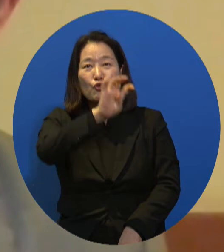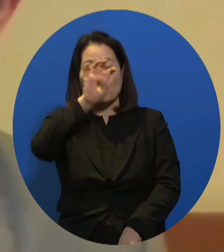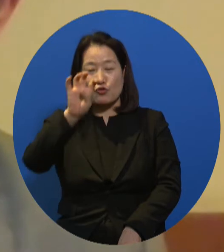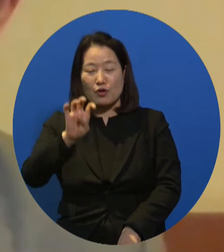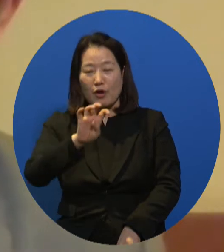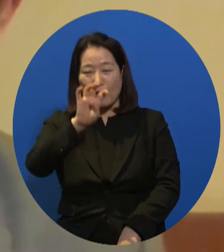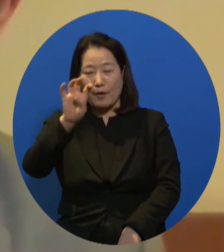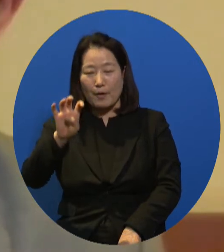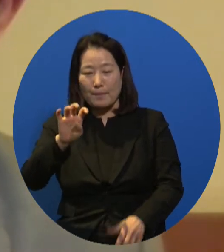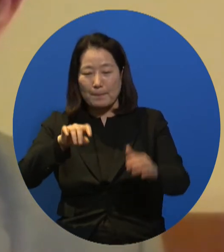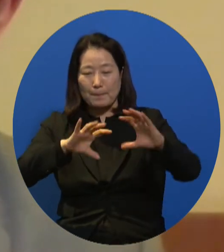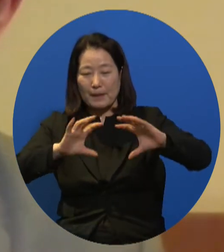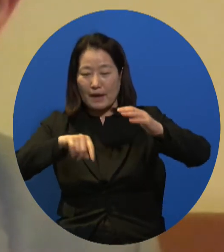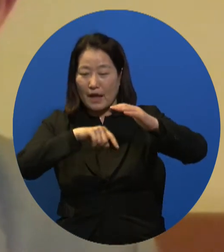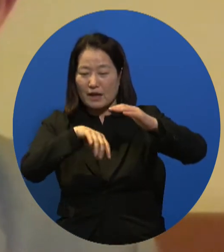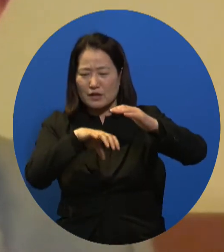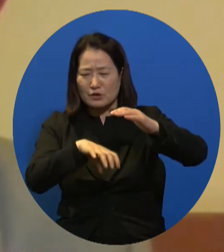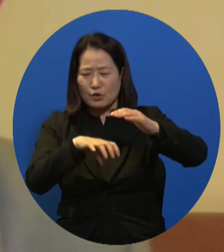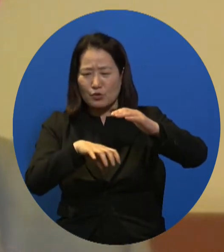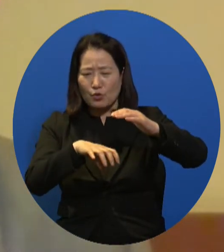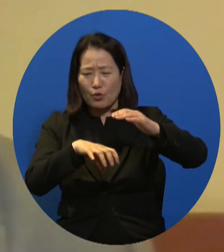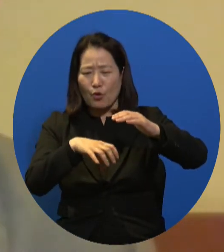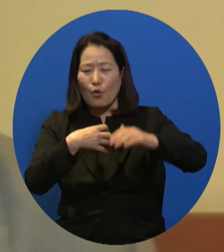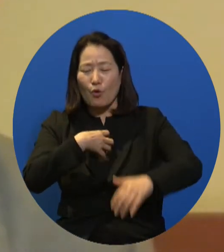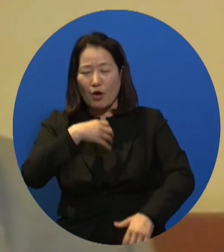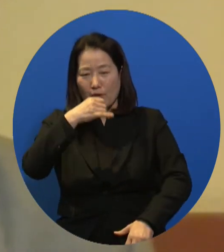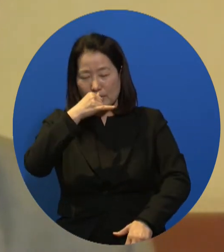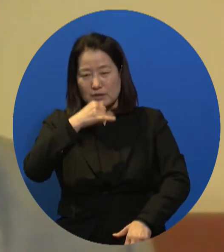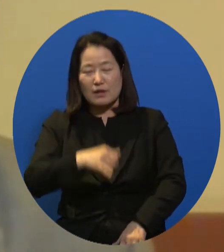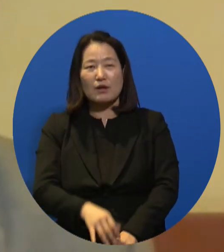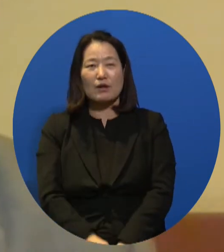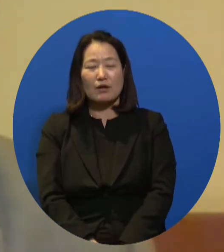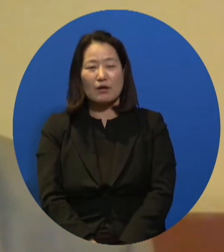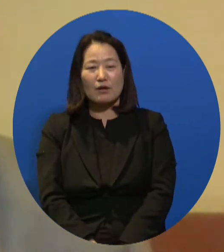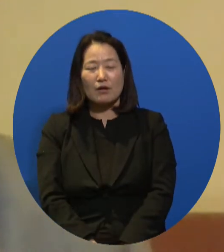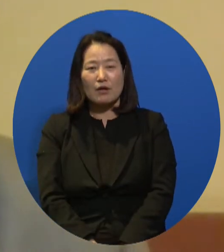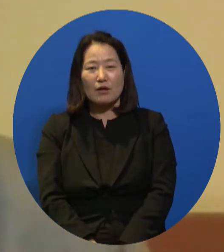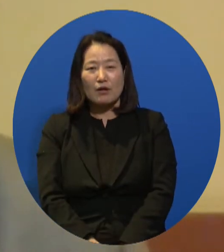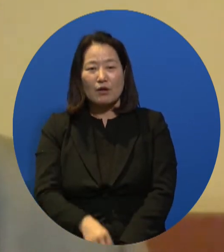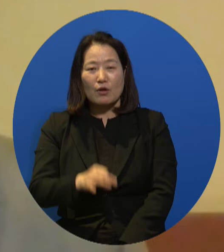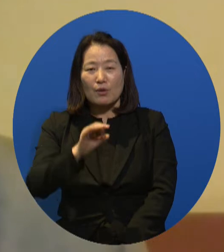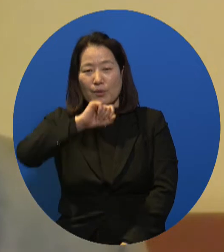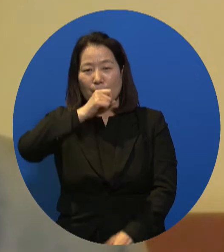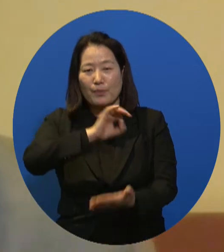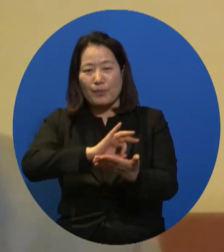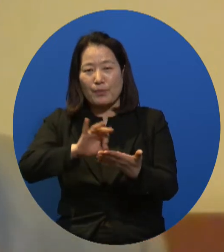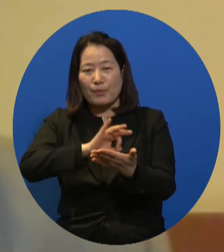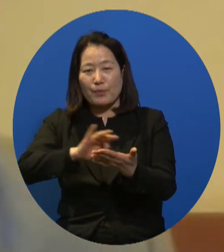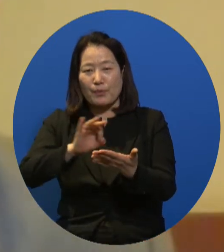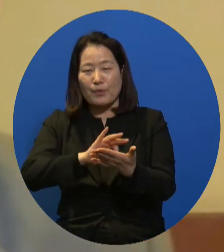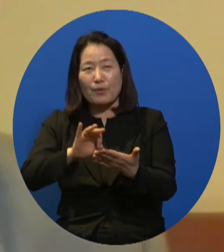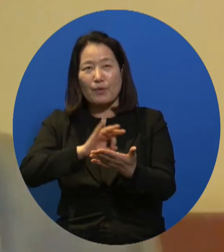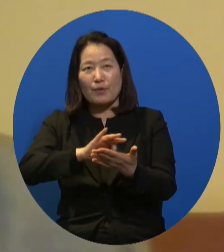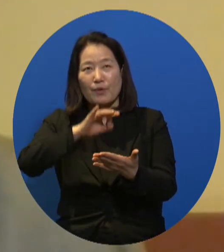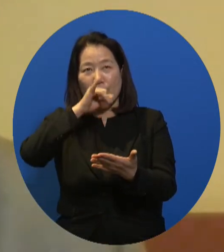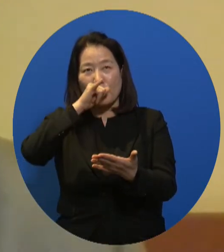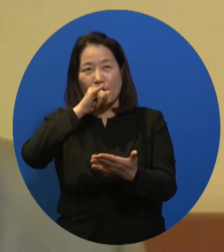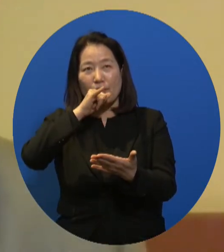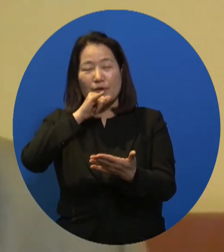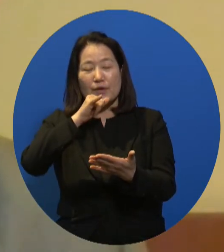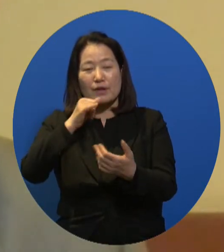victim of rising populist and nationalist rhetoric that portrays external actors as a